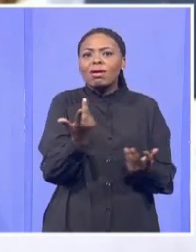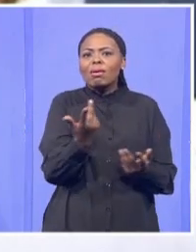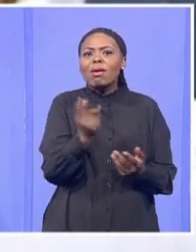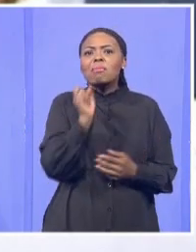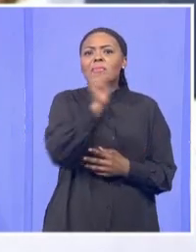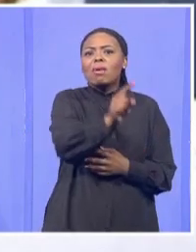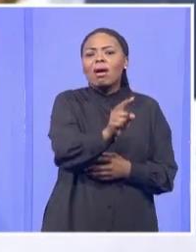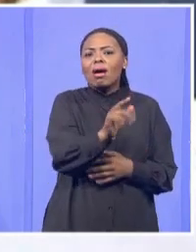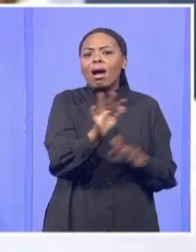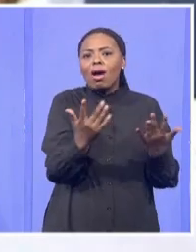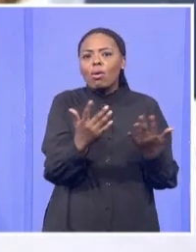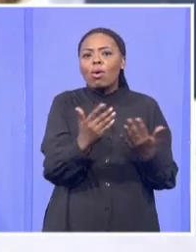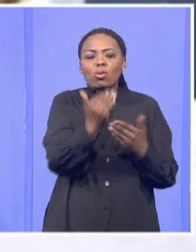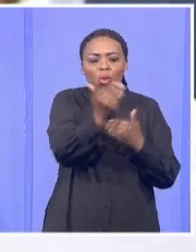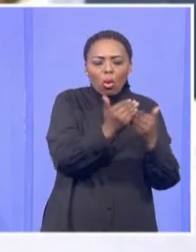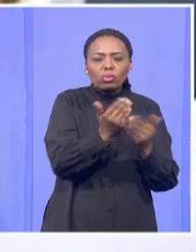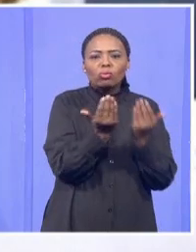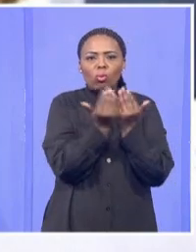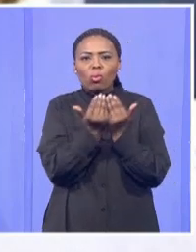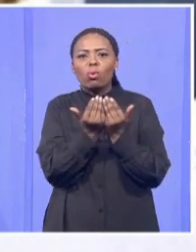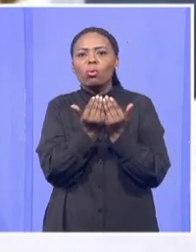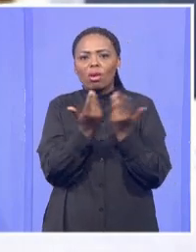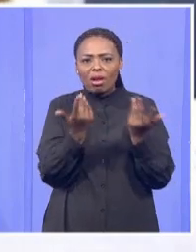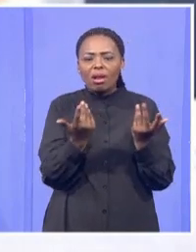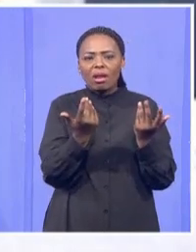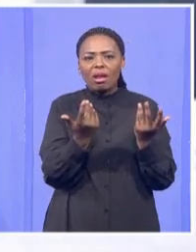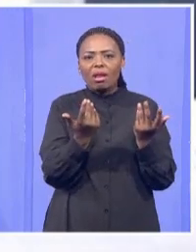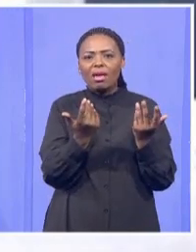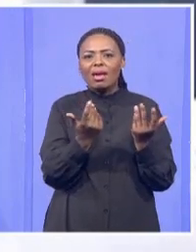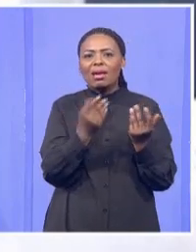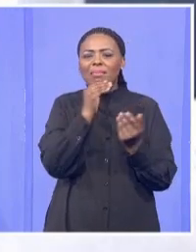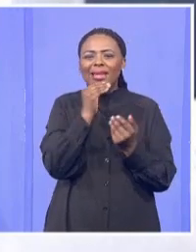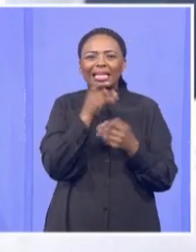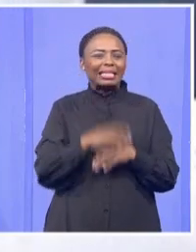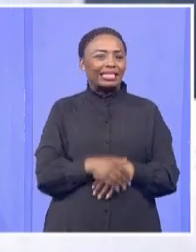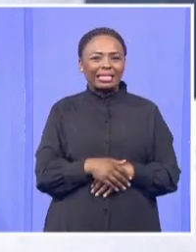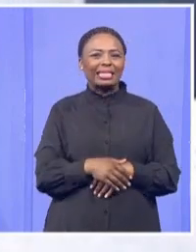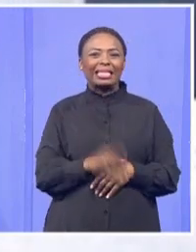is closer to you until we find a school to you. It's a debate that